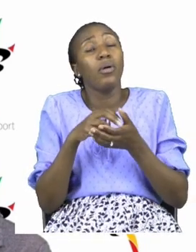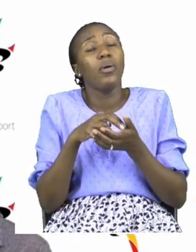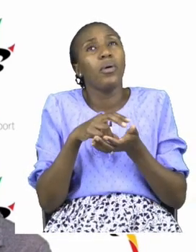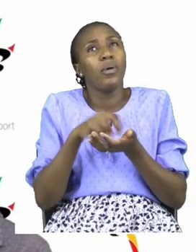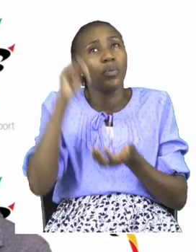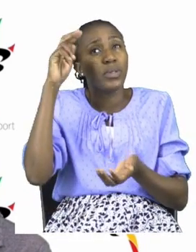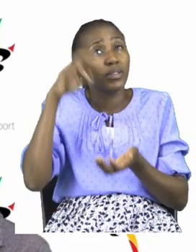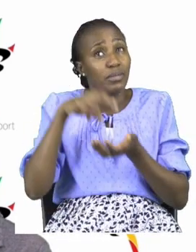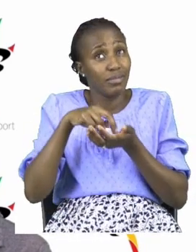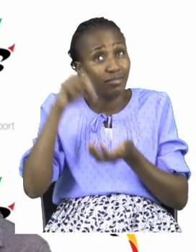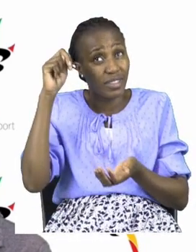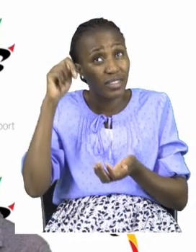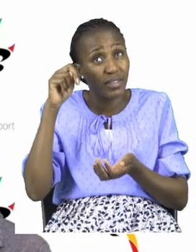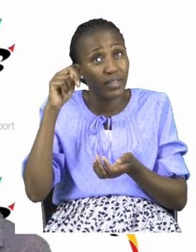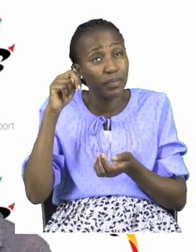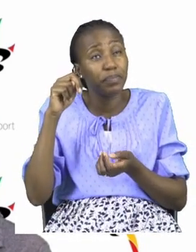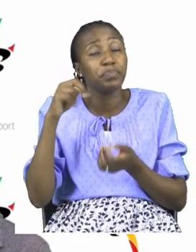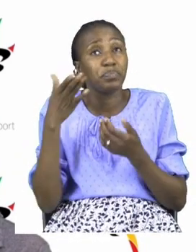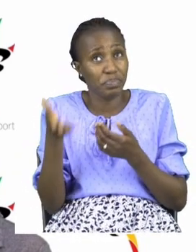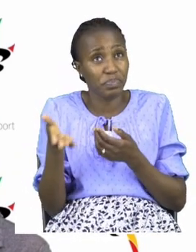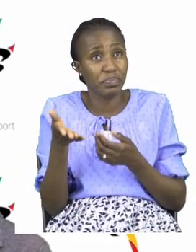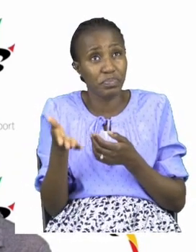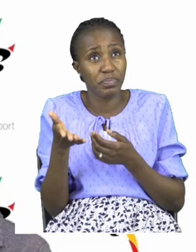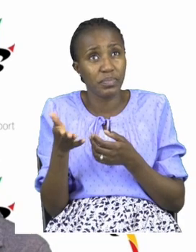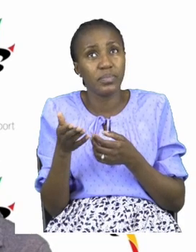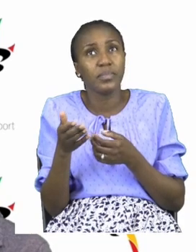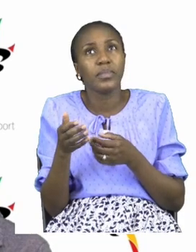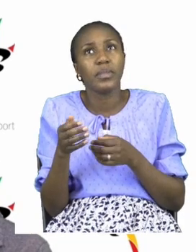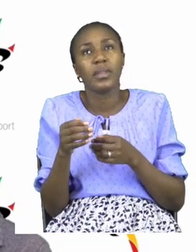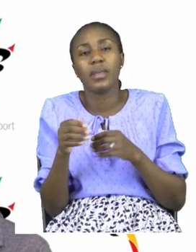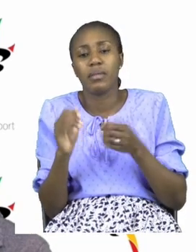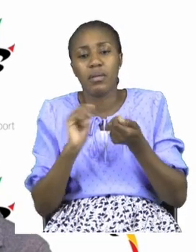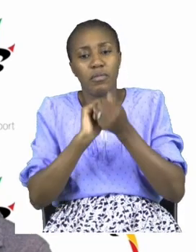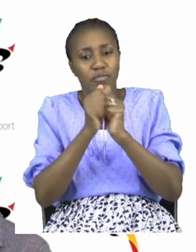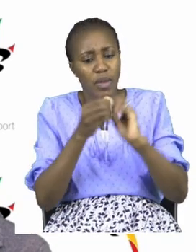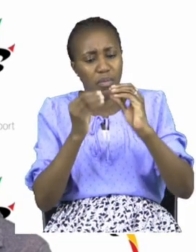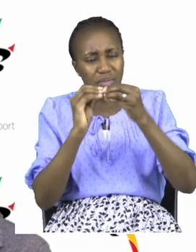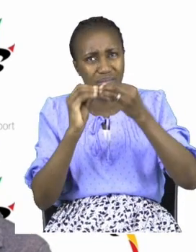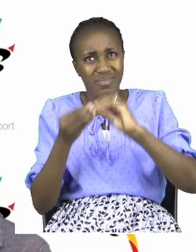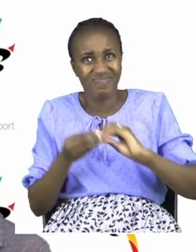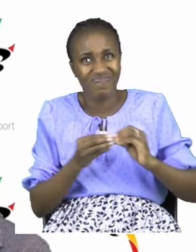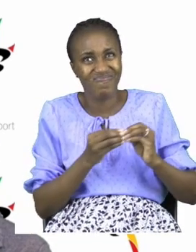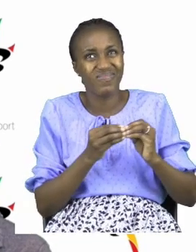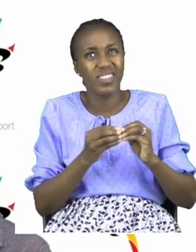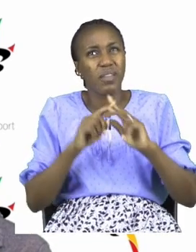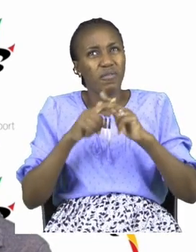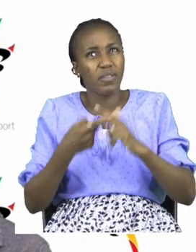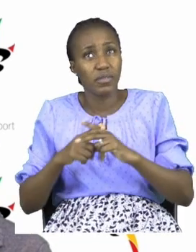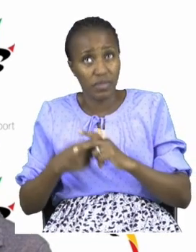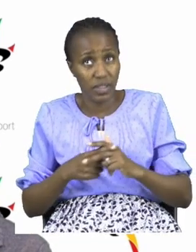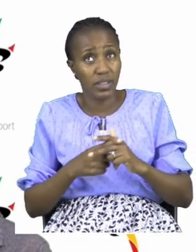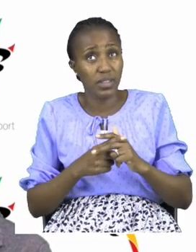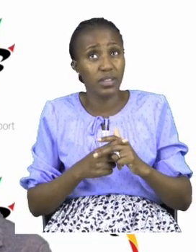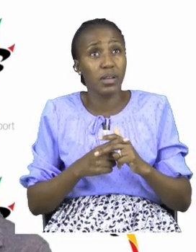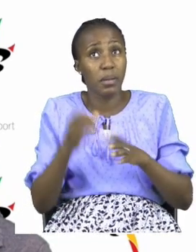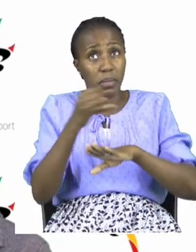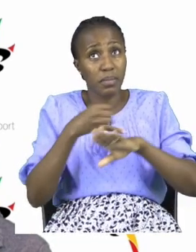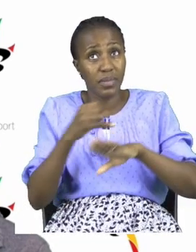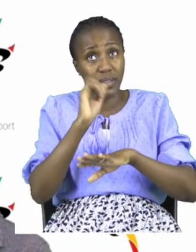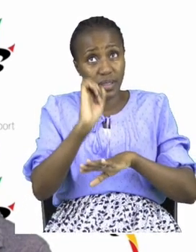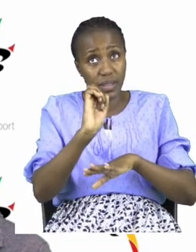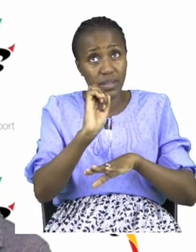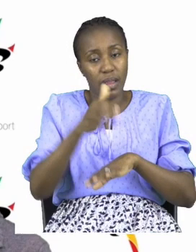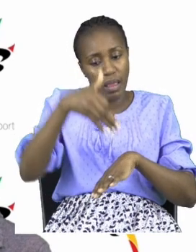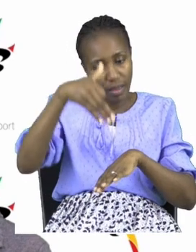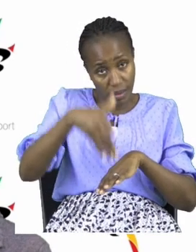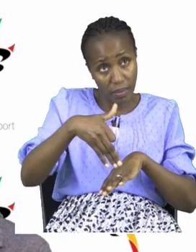Council has renovated their tennis courts, and Namibia Tennis Association was invited to